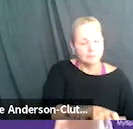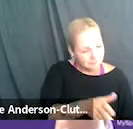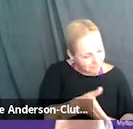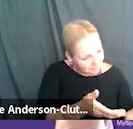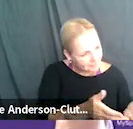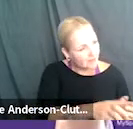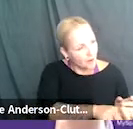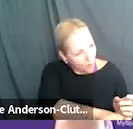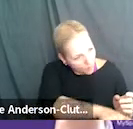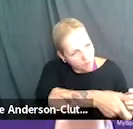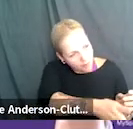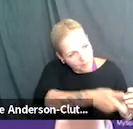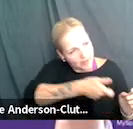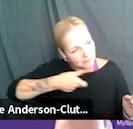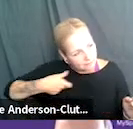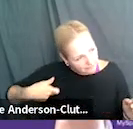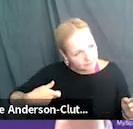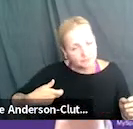well.